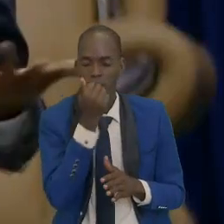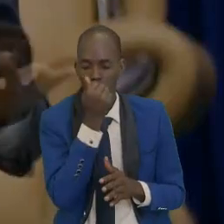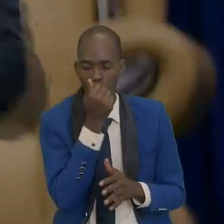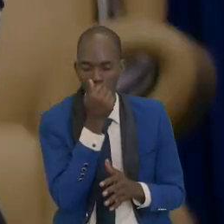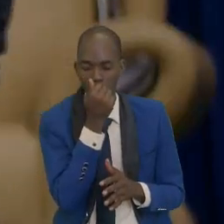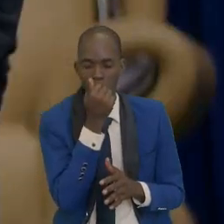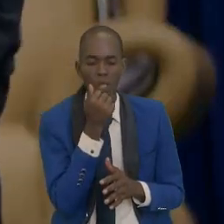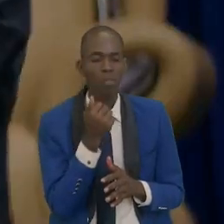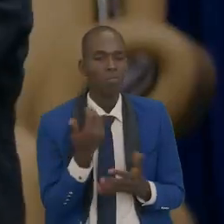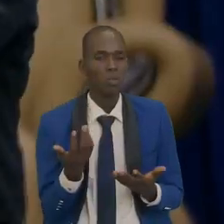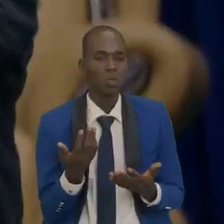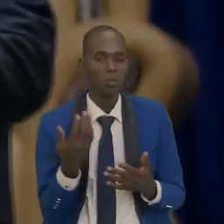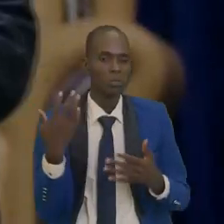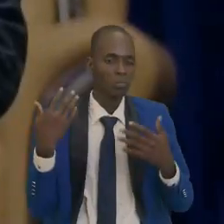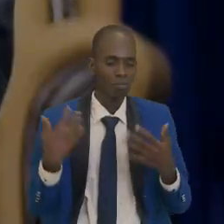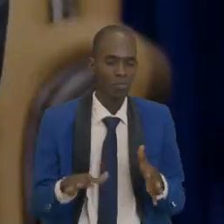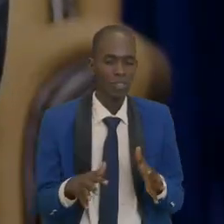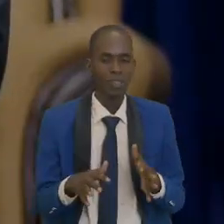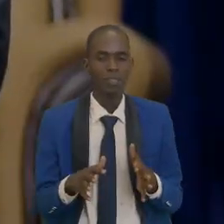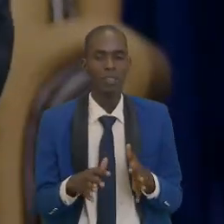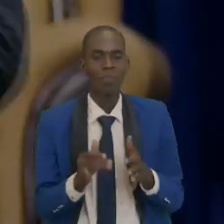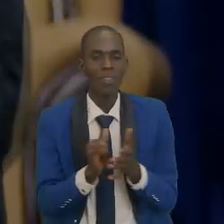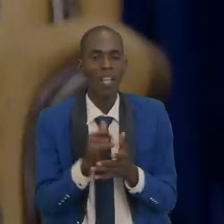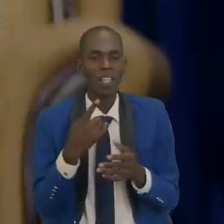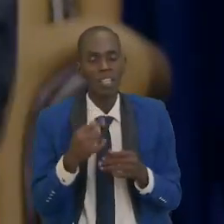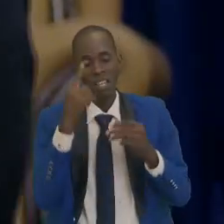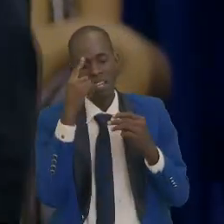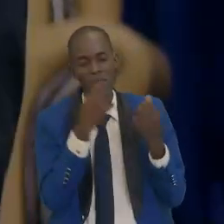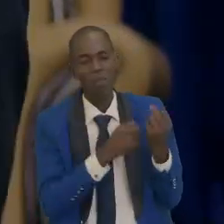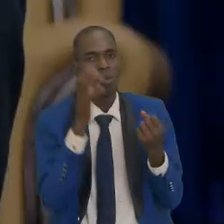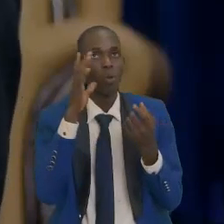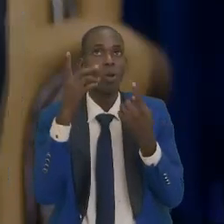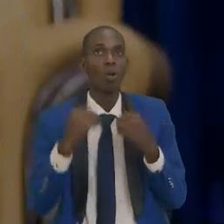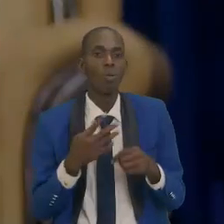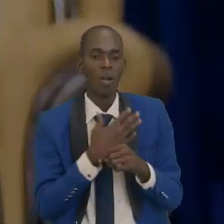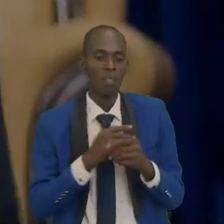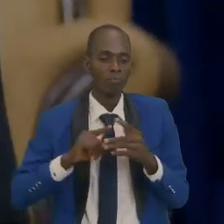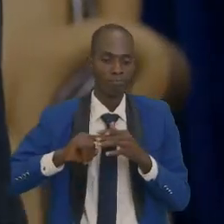dormant that the faith will come and activate everything